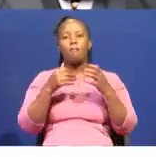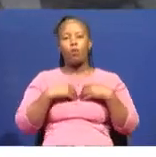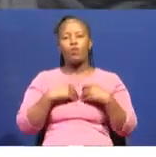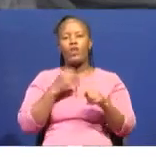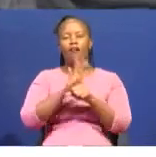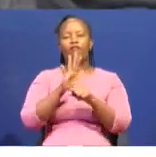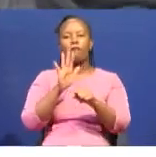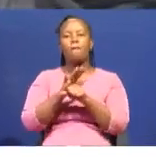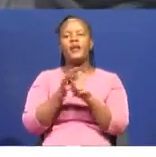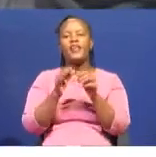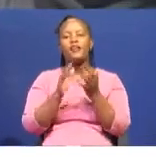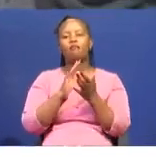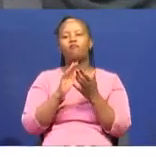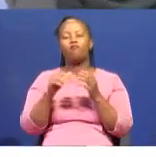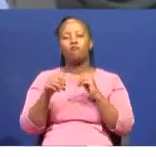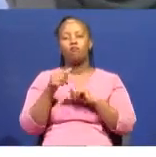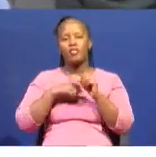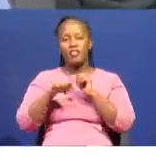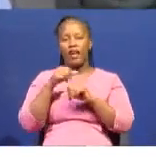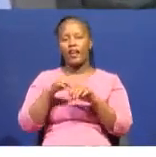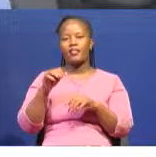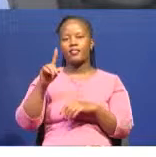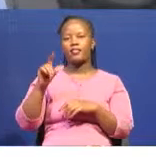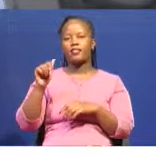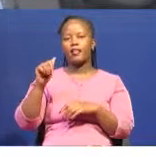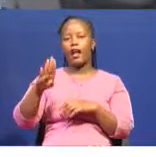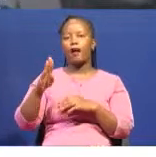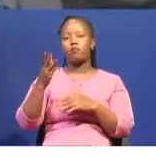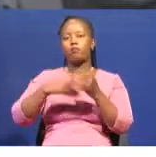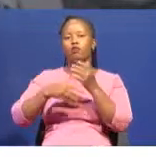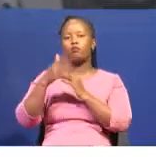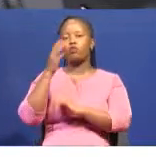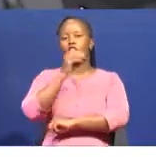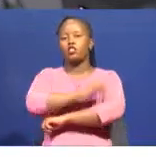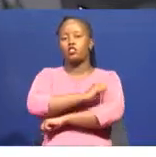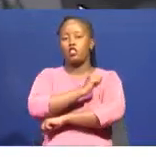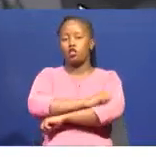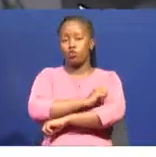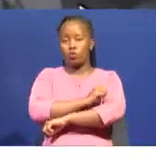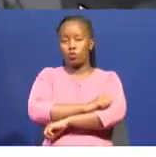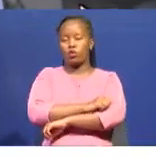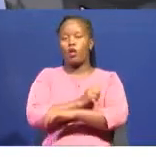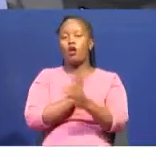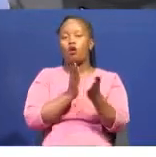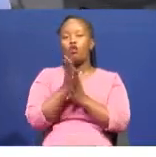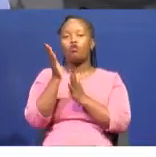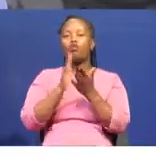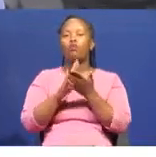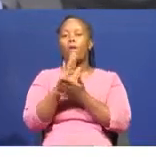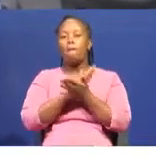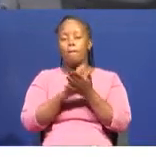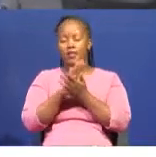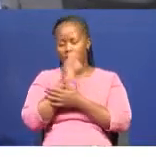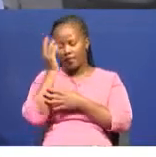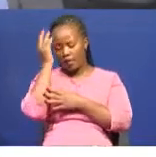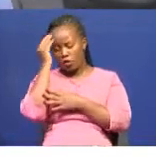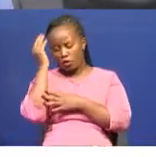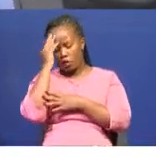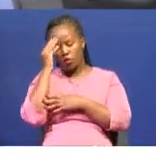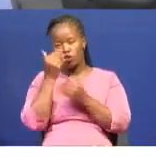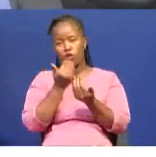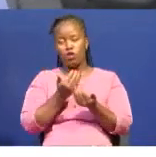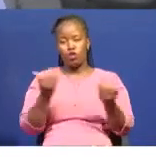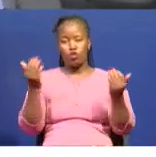built in schools across the country to ensure that within the basic educations, our children can access